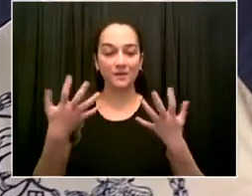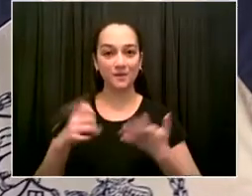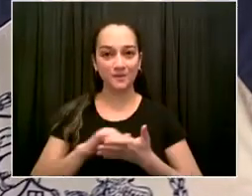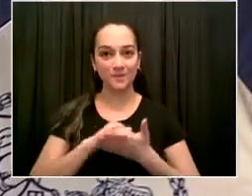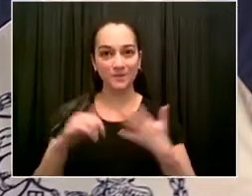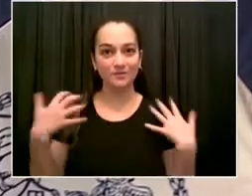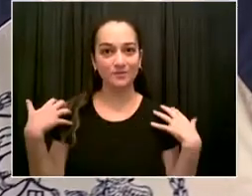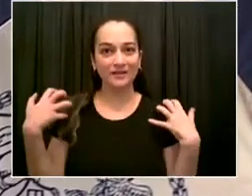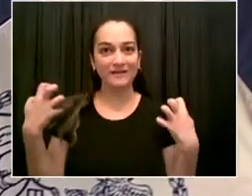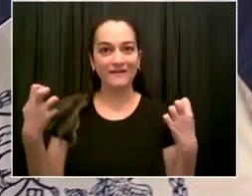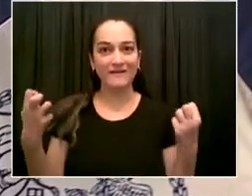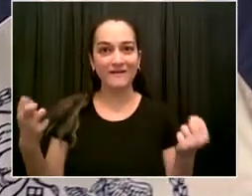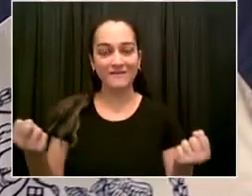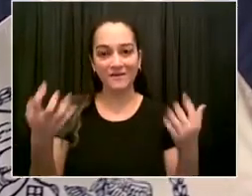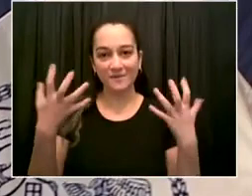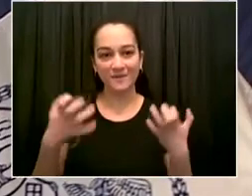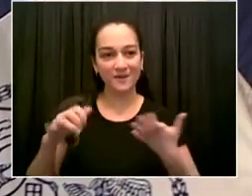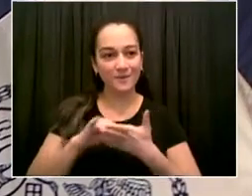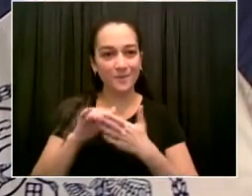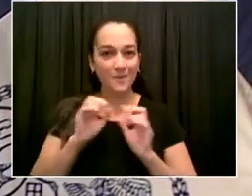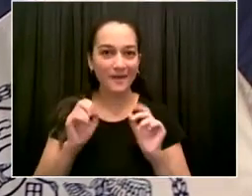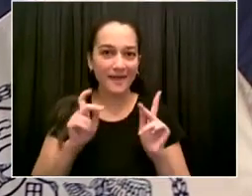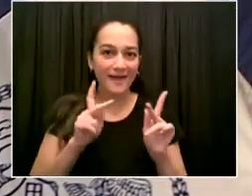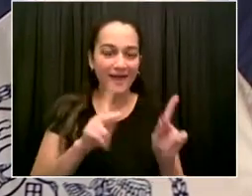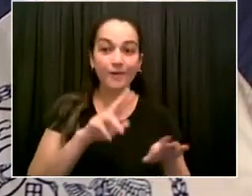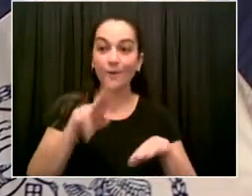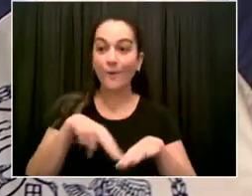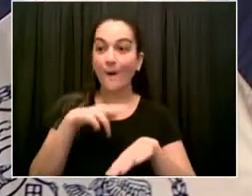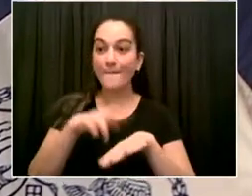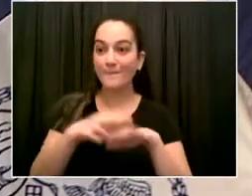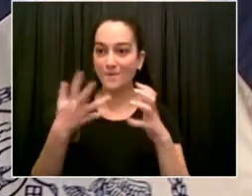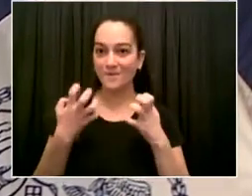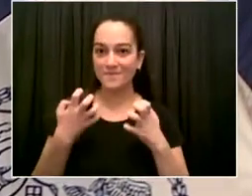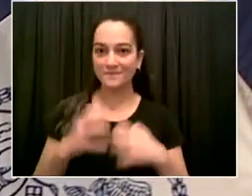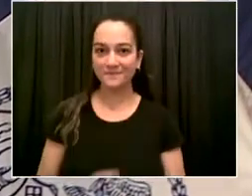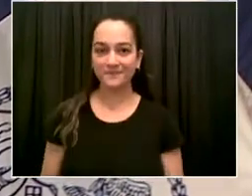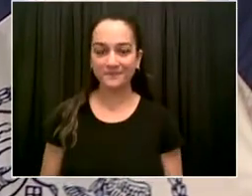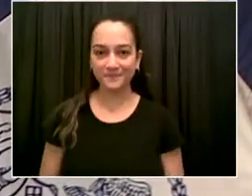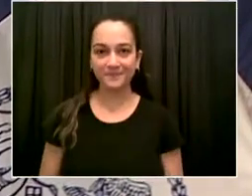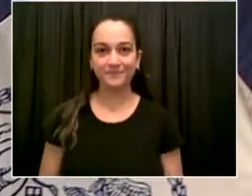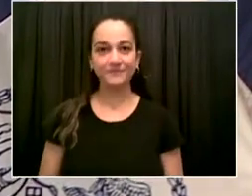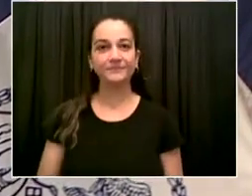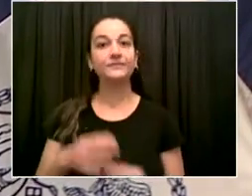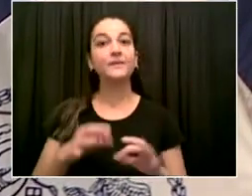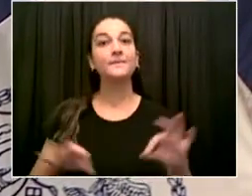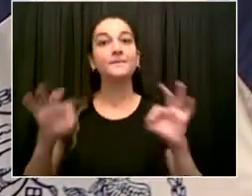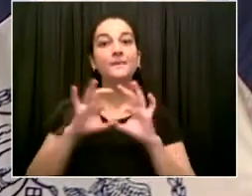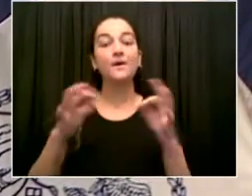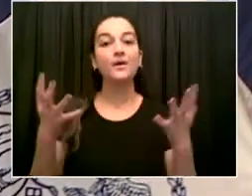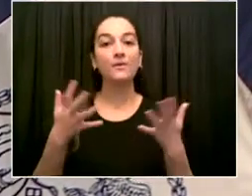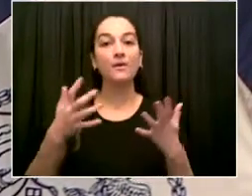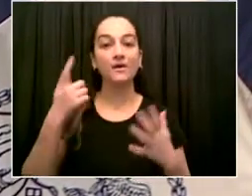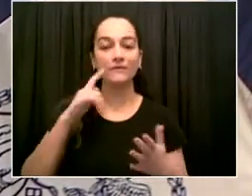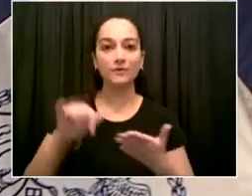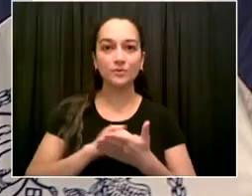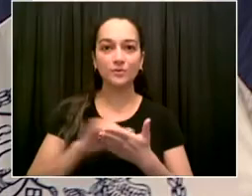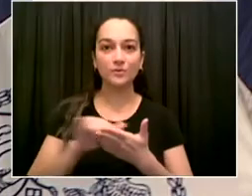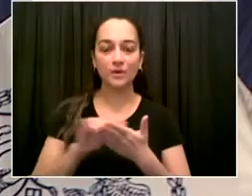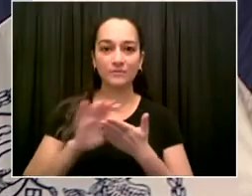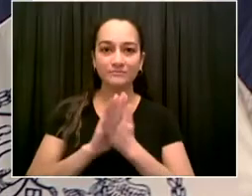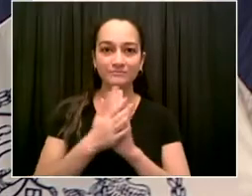It's a recovery that has to reach every corner of the five boroughs. All New Yorkers have to be a part of this. That's why we say recovery for all of